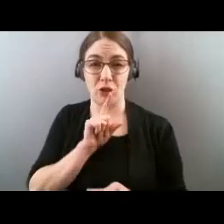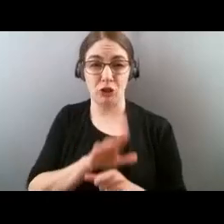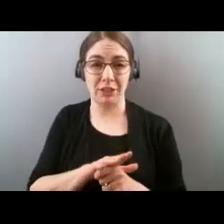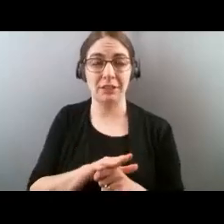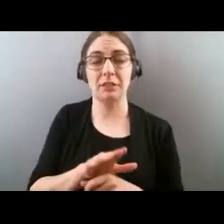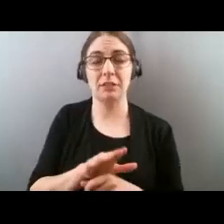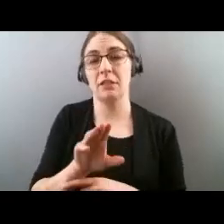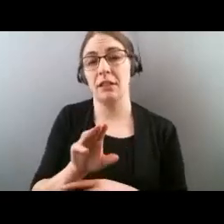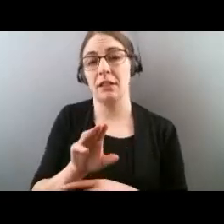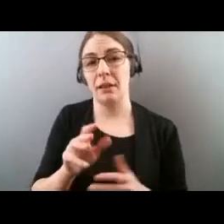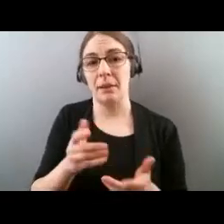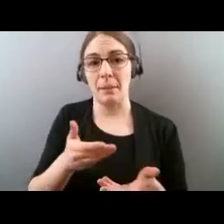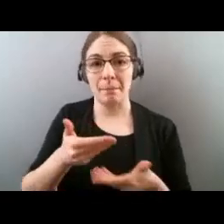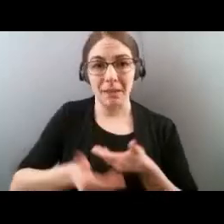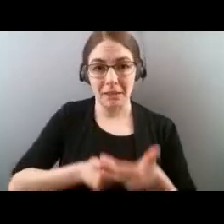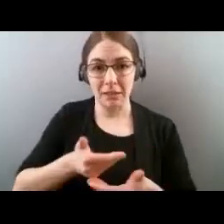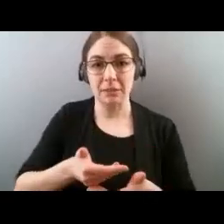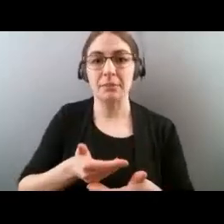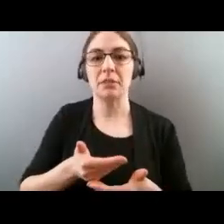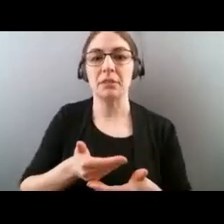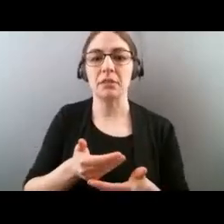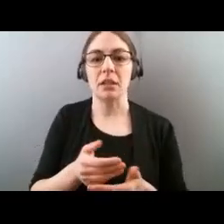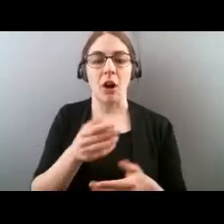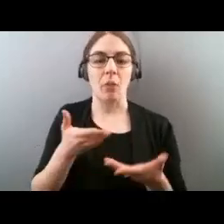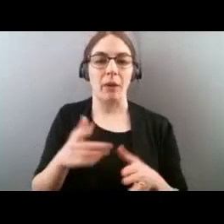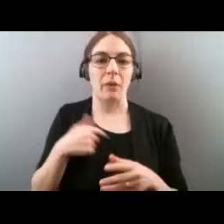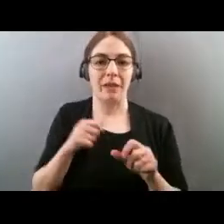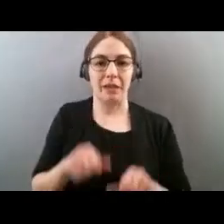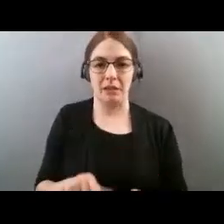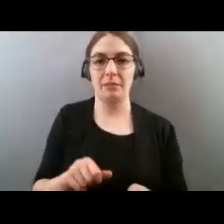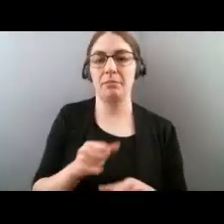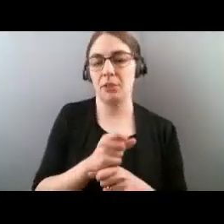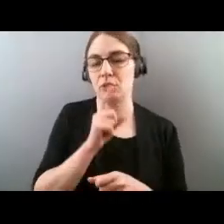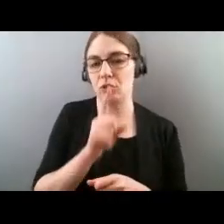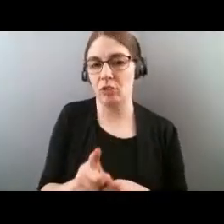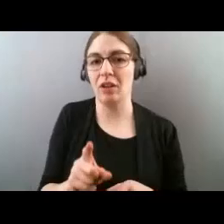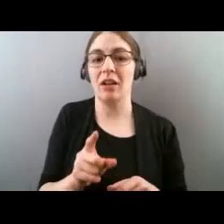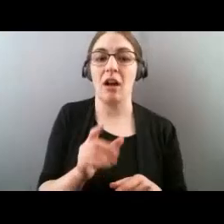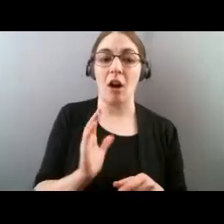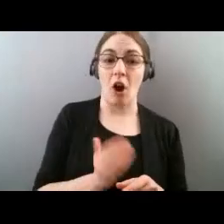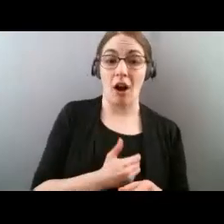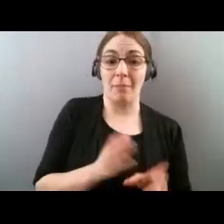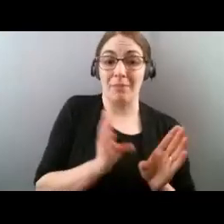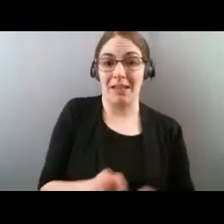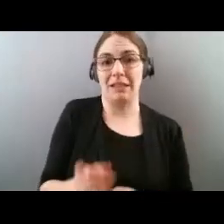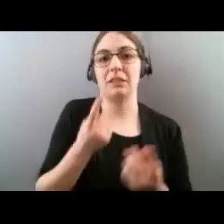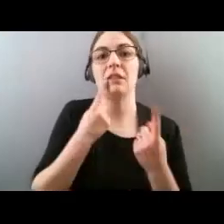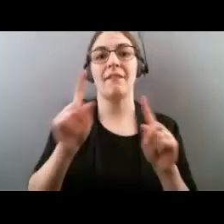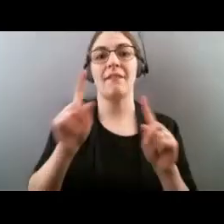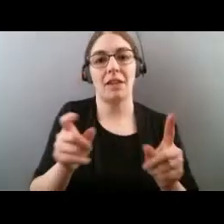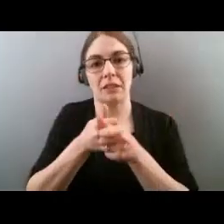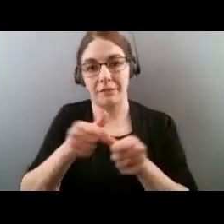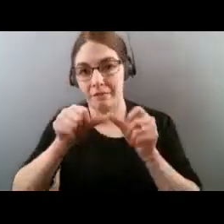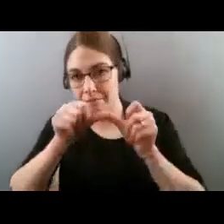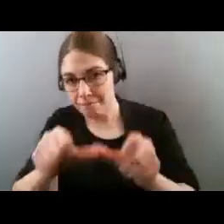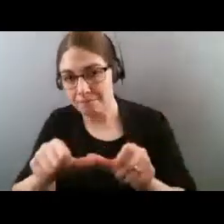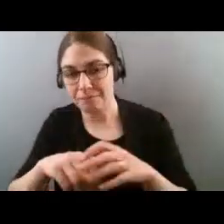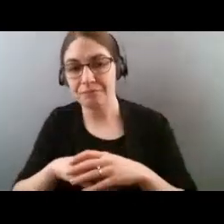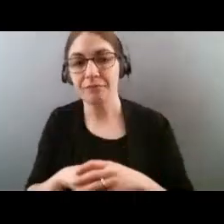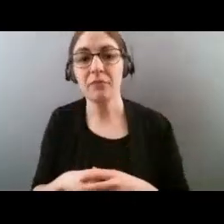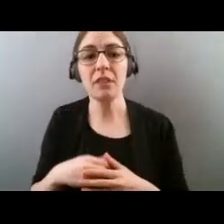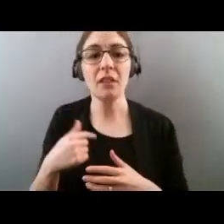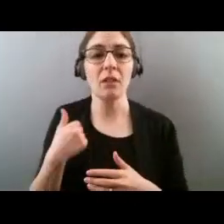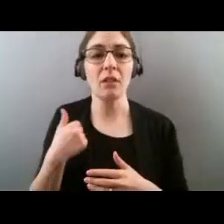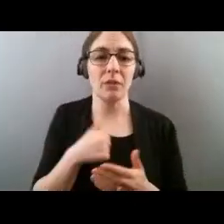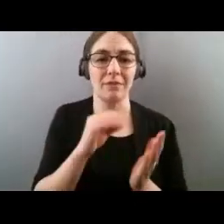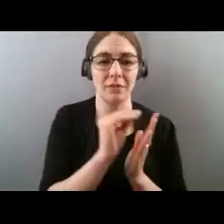ensure ongoing effectiveness, because we don't want a situation where we have documented 100,000 times when we helped